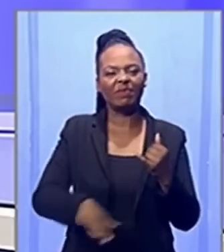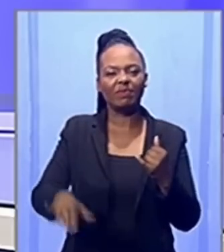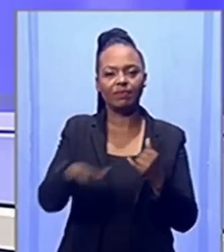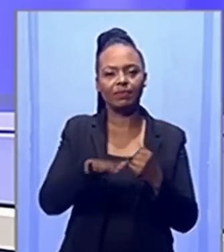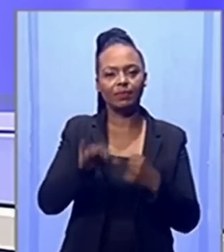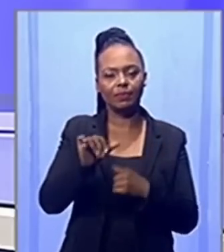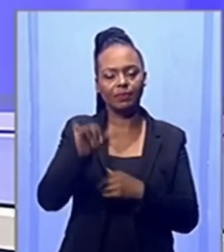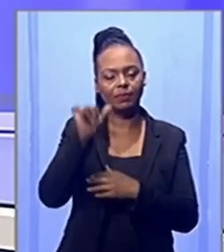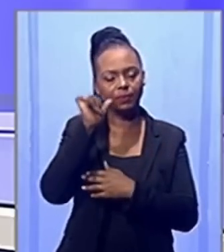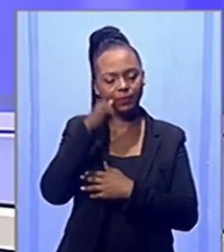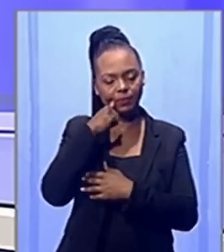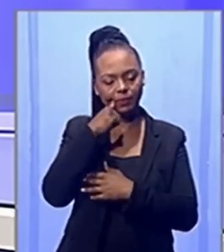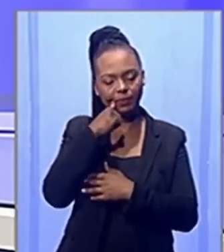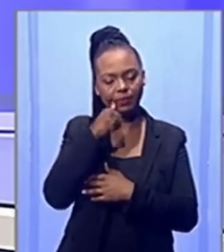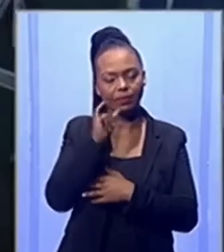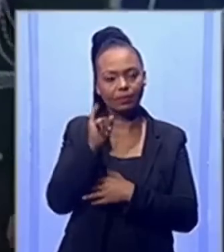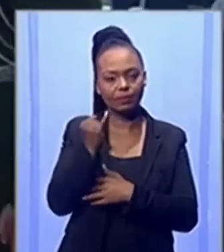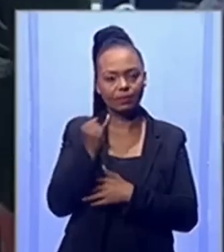hosane.